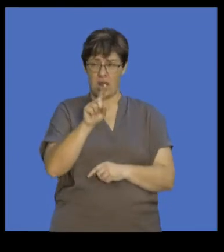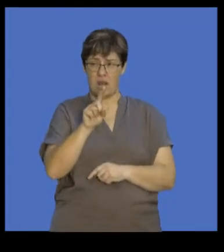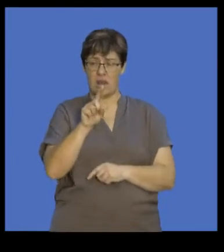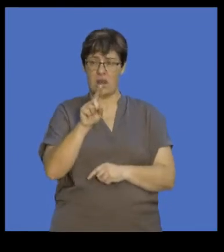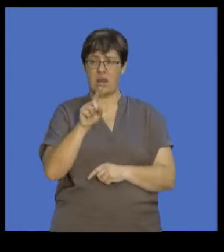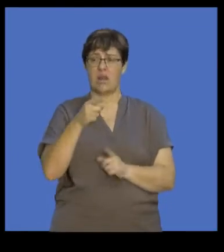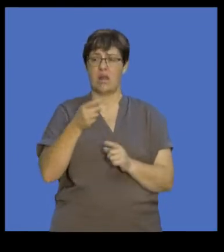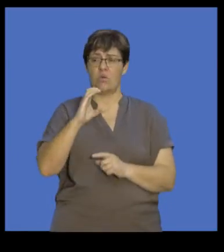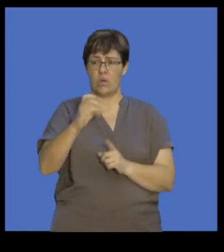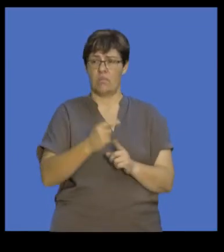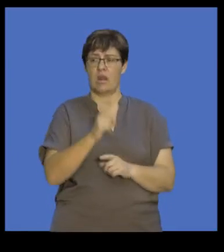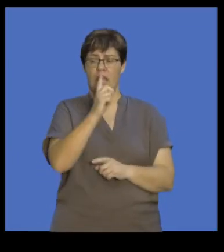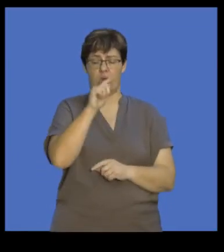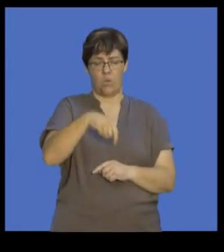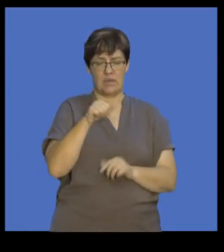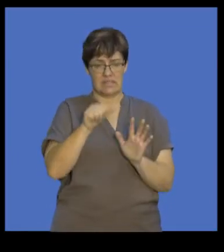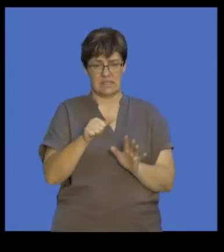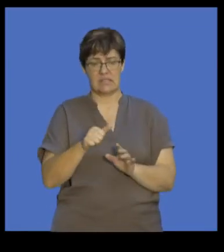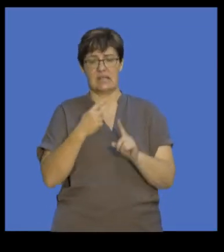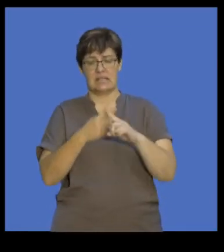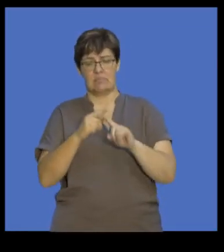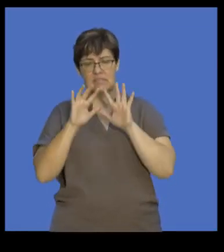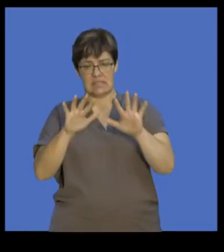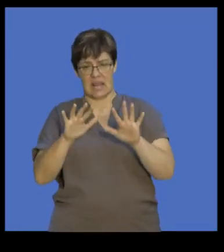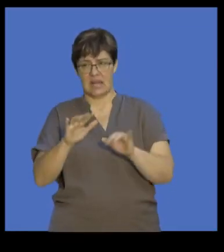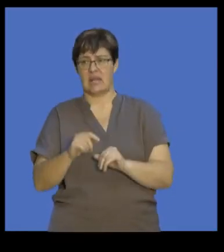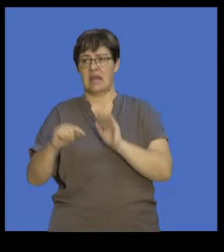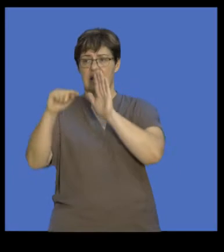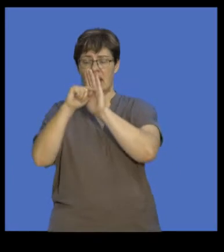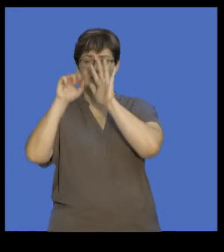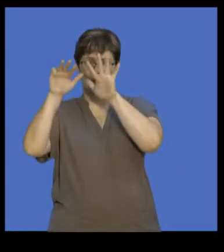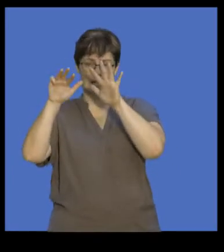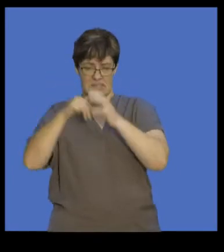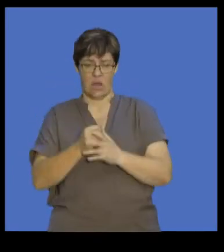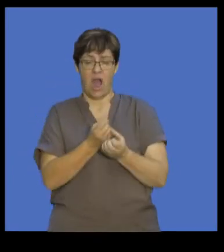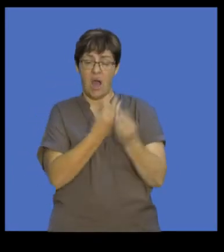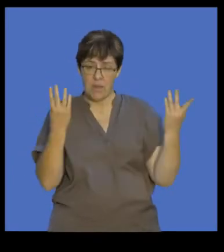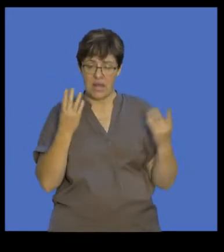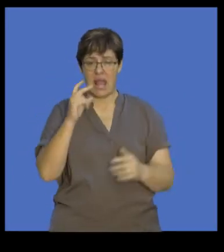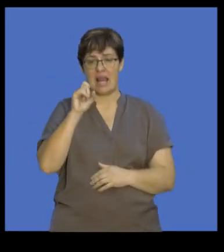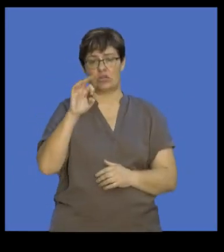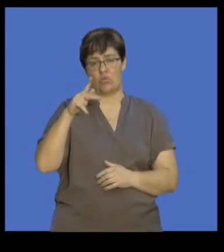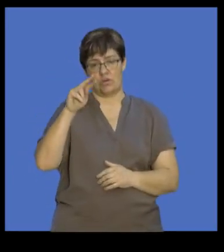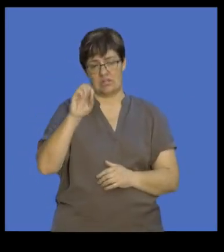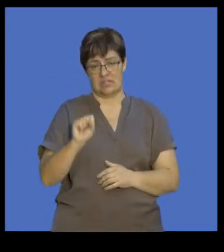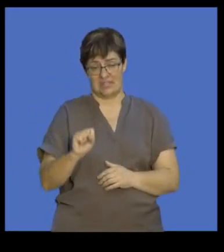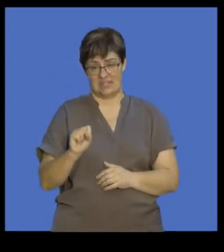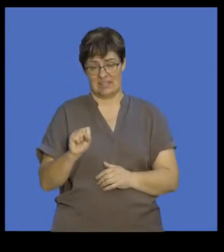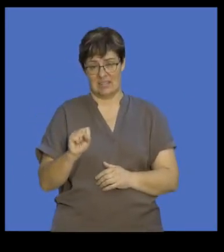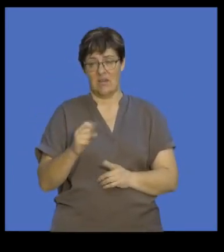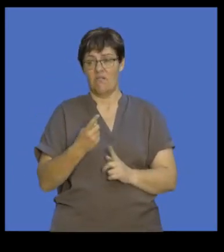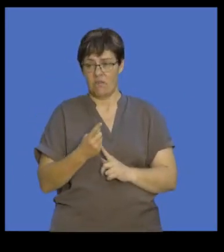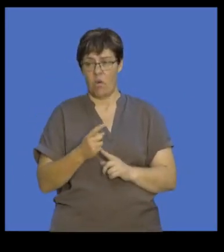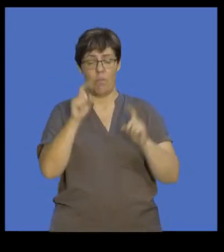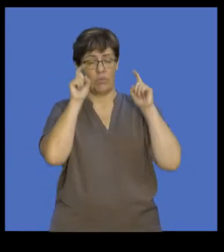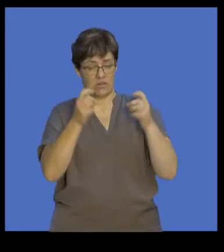elementary charge, which is 1,6 times 10 exponent negative 19. Here we want the number of electrons, okay,